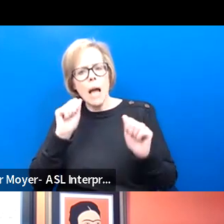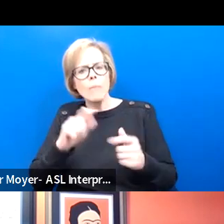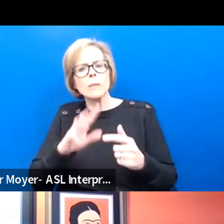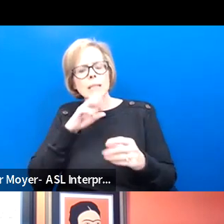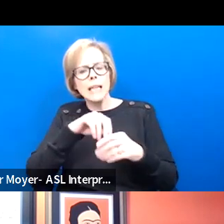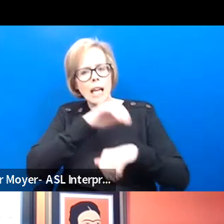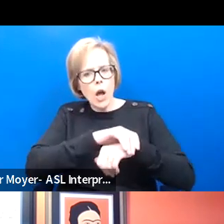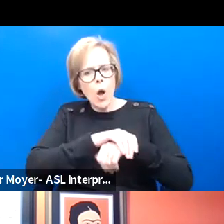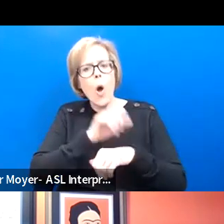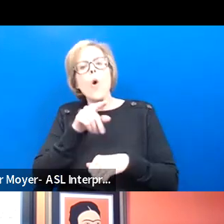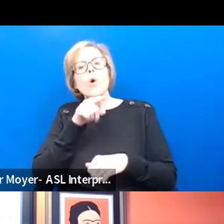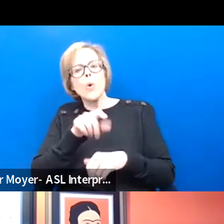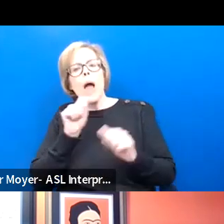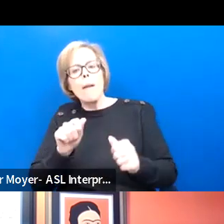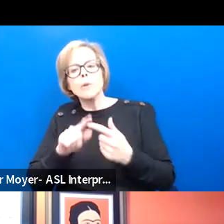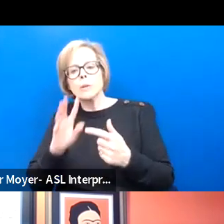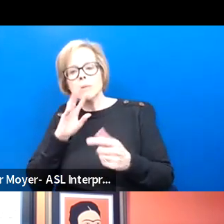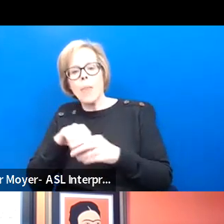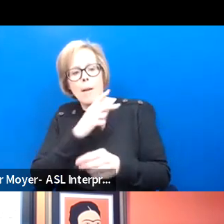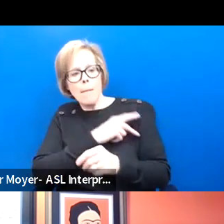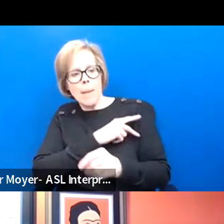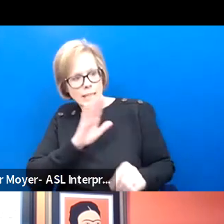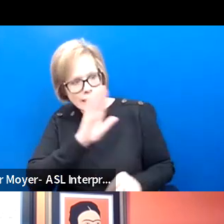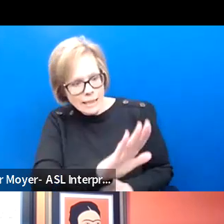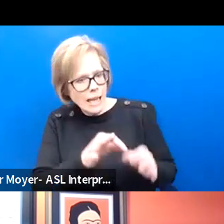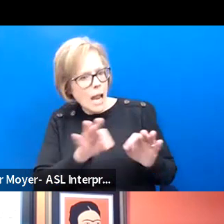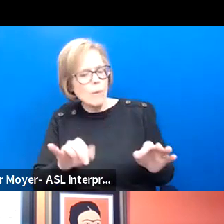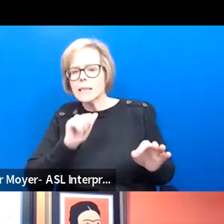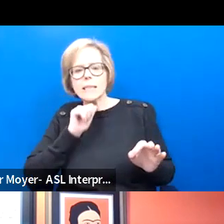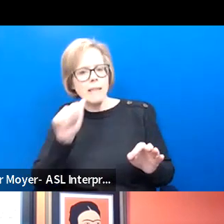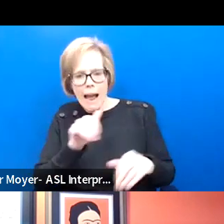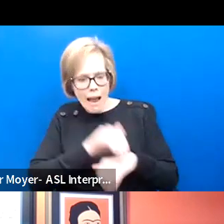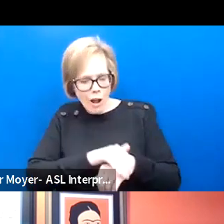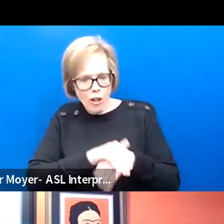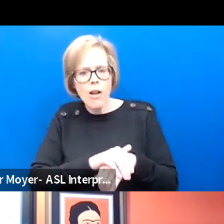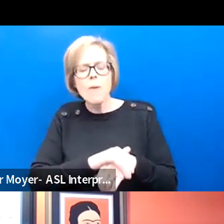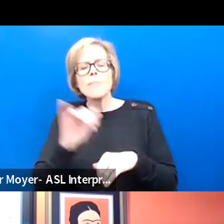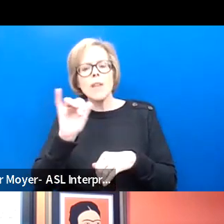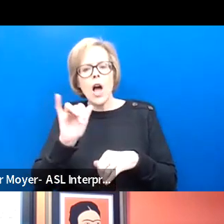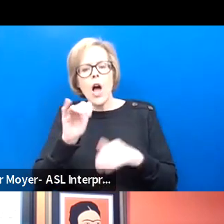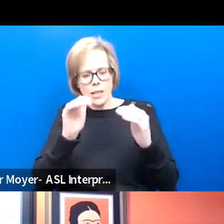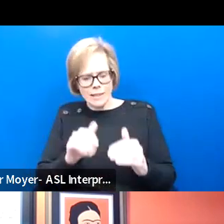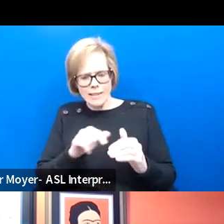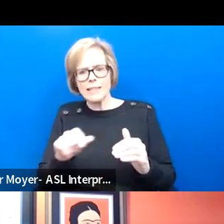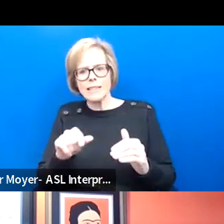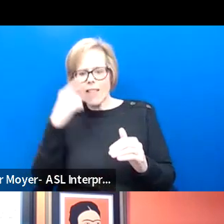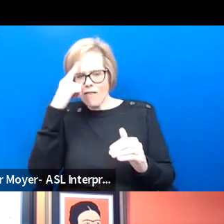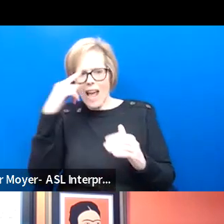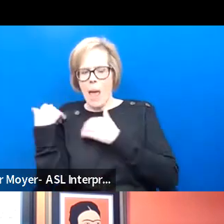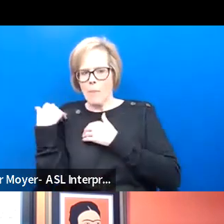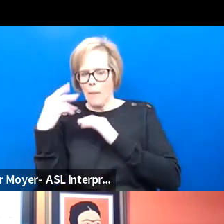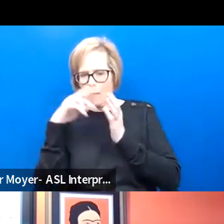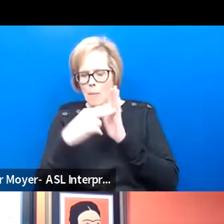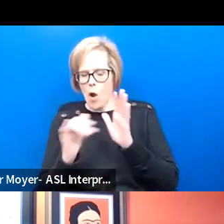in English, or you were able to speak in the patient's language that is not in English. It also has on there, unfortunately, and I think it's for liability purposes,